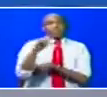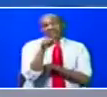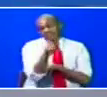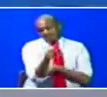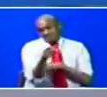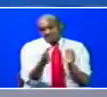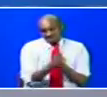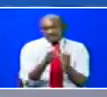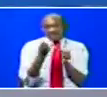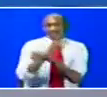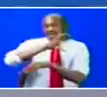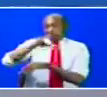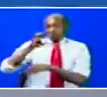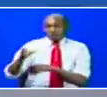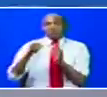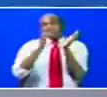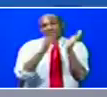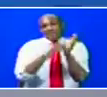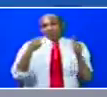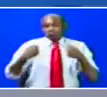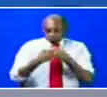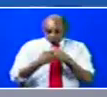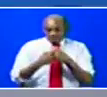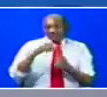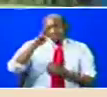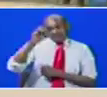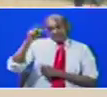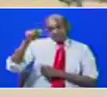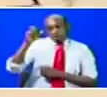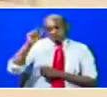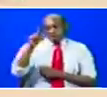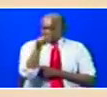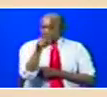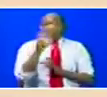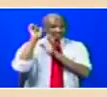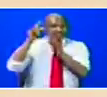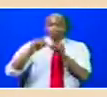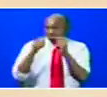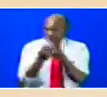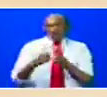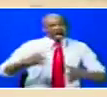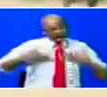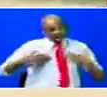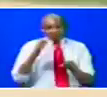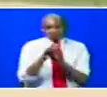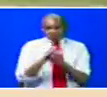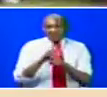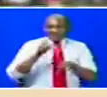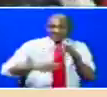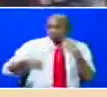the ongoing inter-county games in Machakos. Michael Oluoch of Nakuru men basketball team didn't hide his joy after the